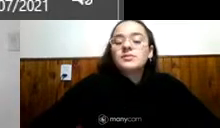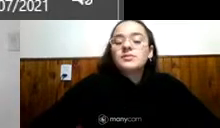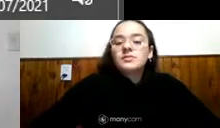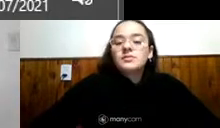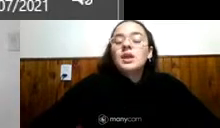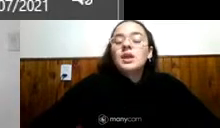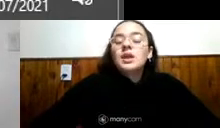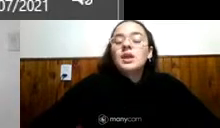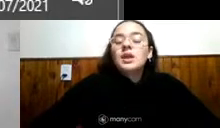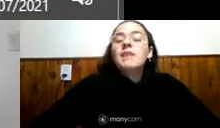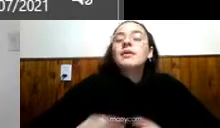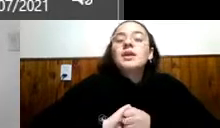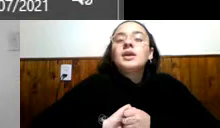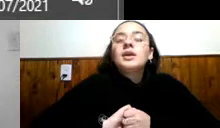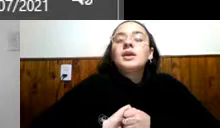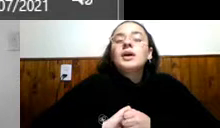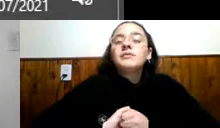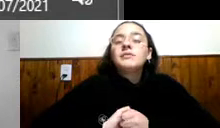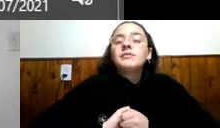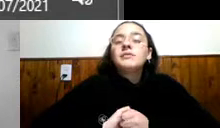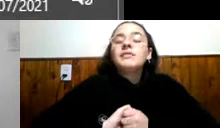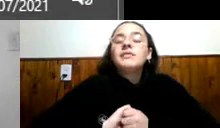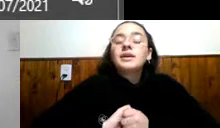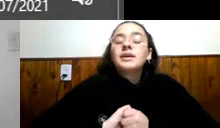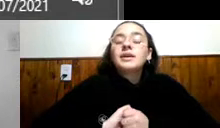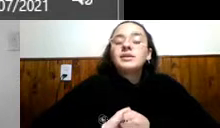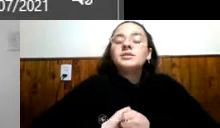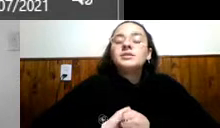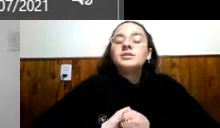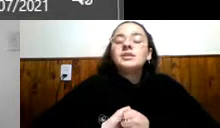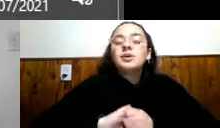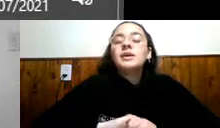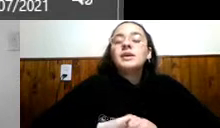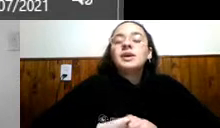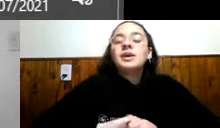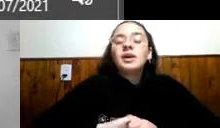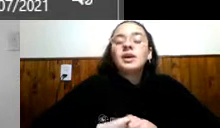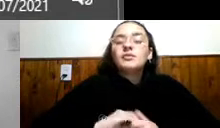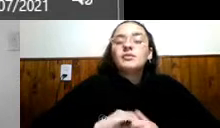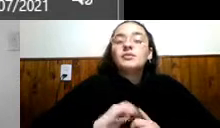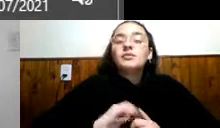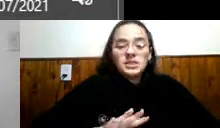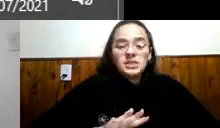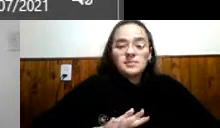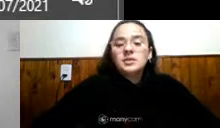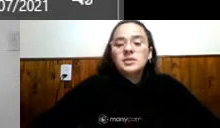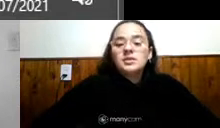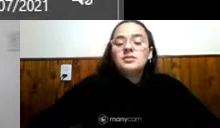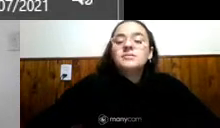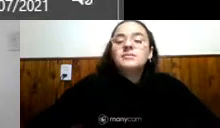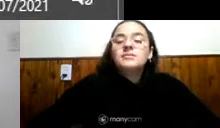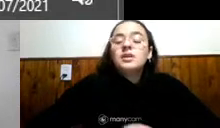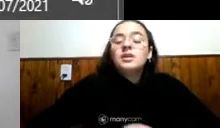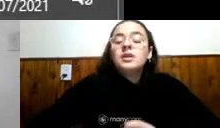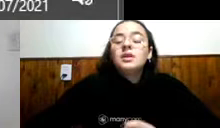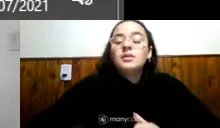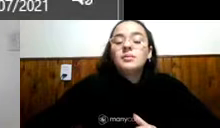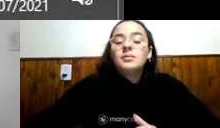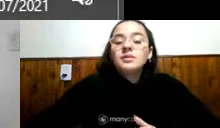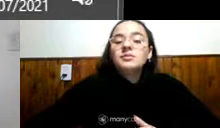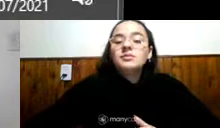My routine, I have divided this topic in 4 items. In